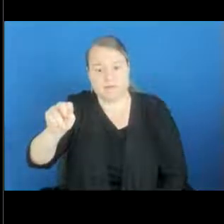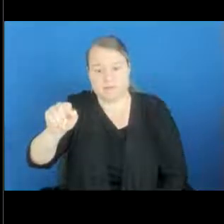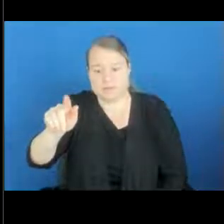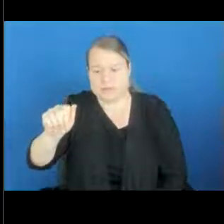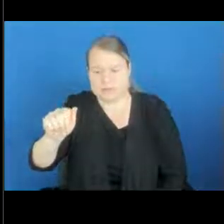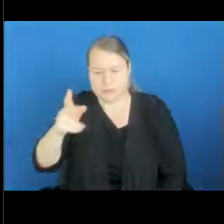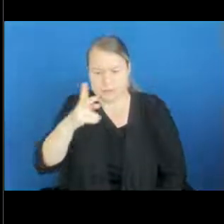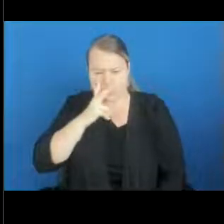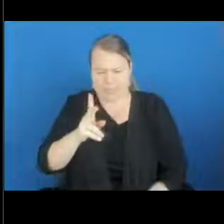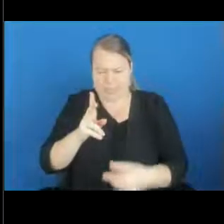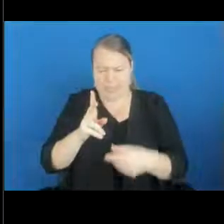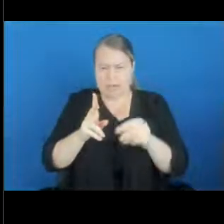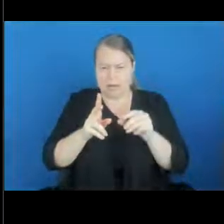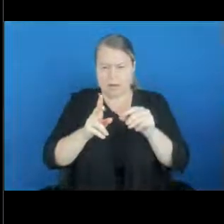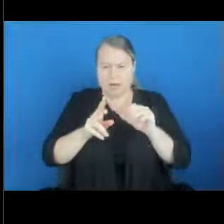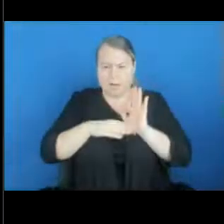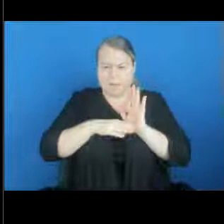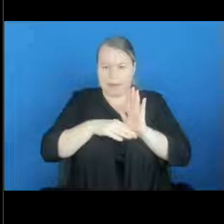of the screen here.